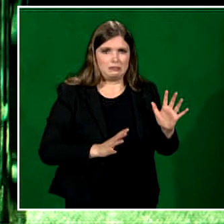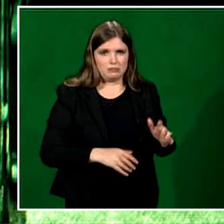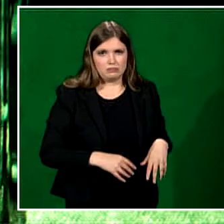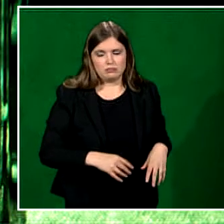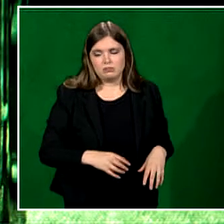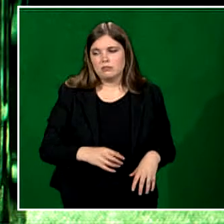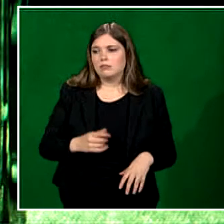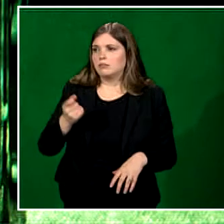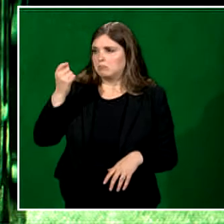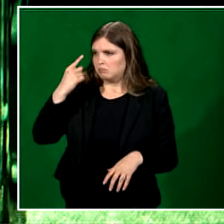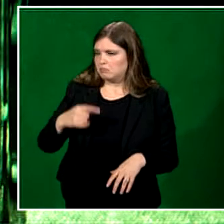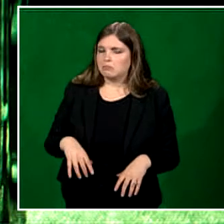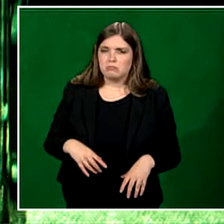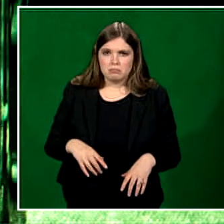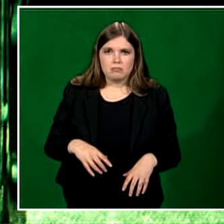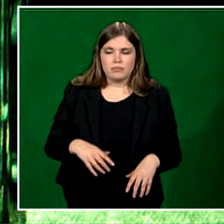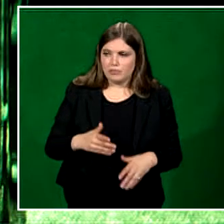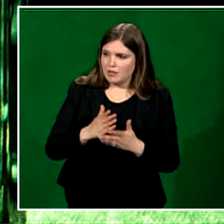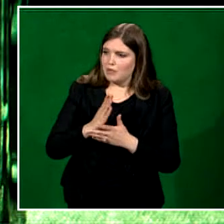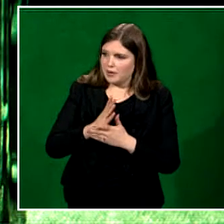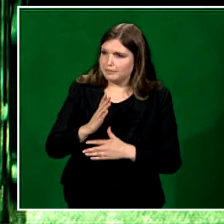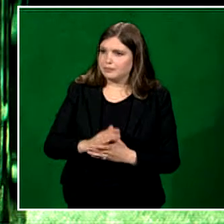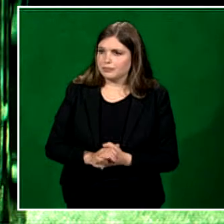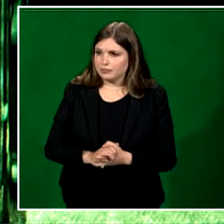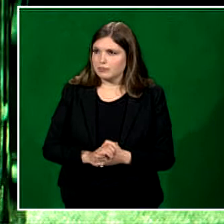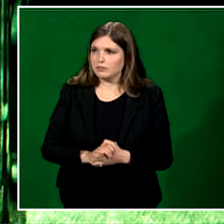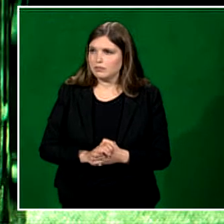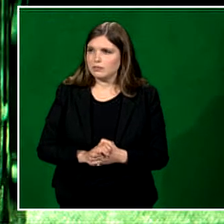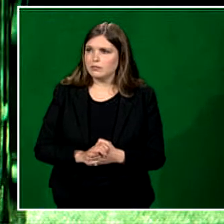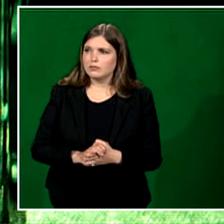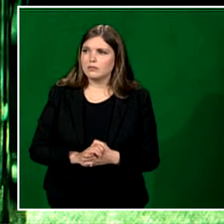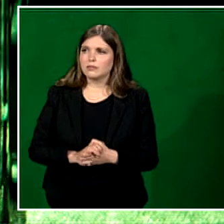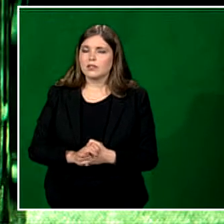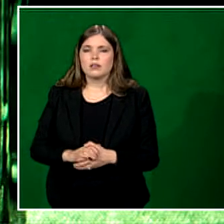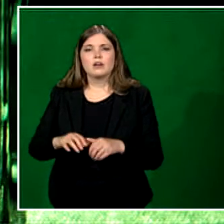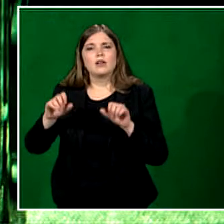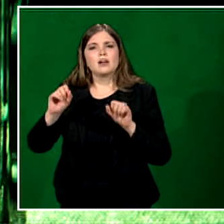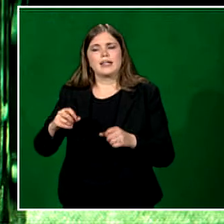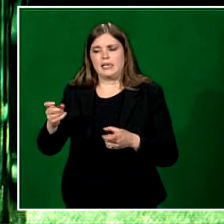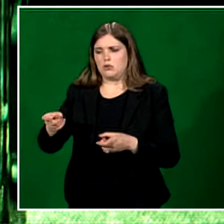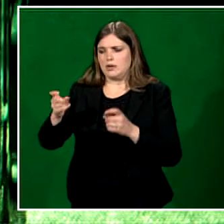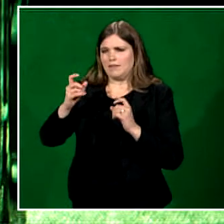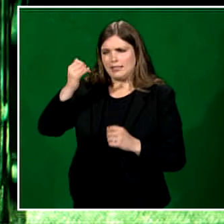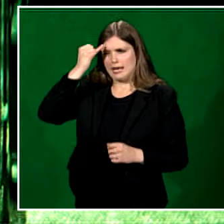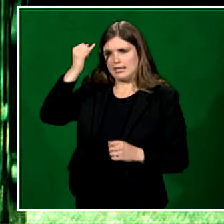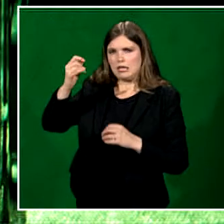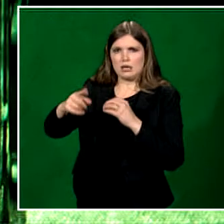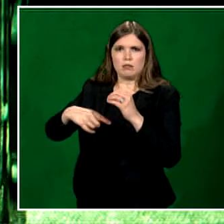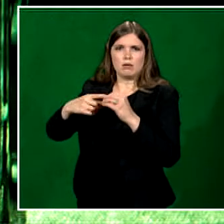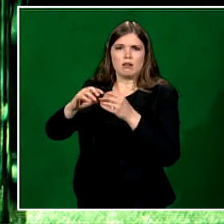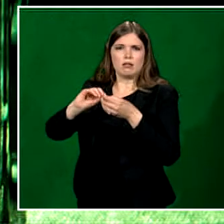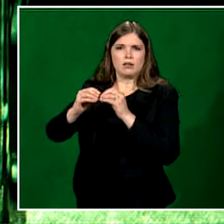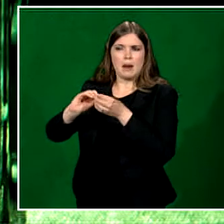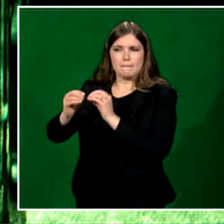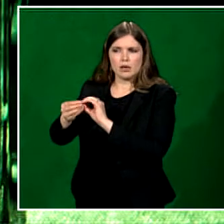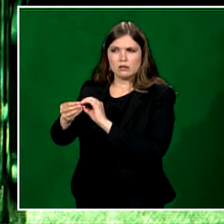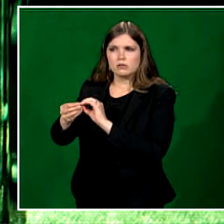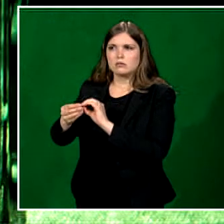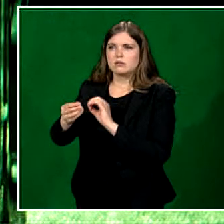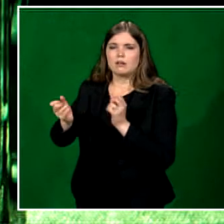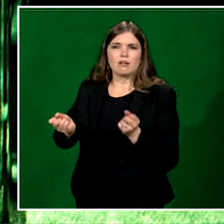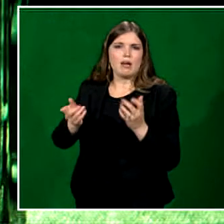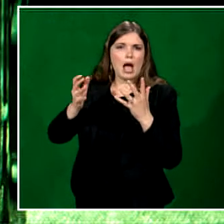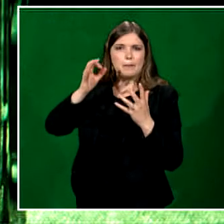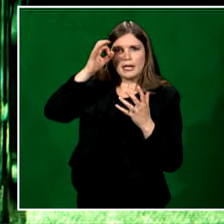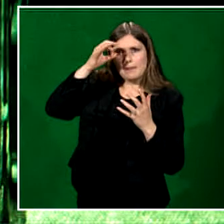Understood. Right. Can you give us a bit of insight into the numbers, Emmanuel, of like how many pineapples